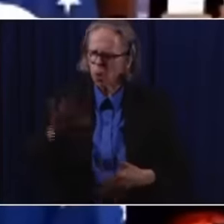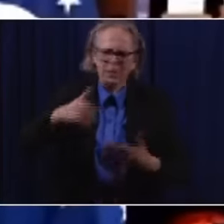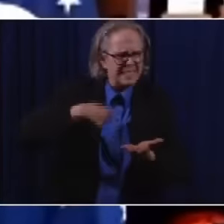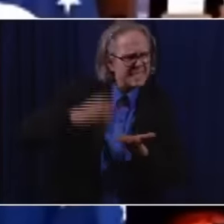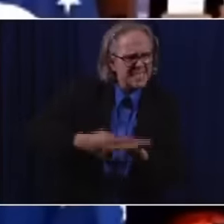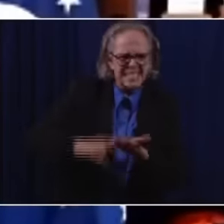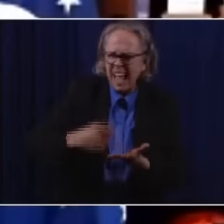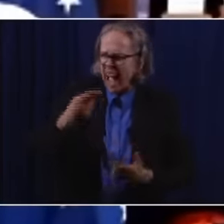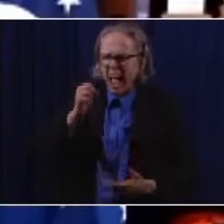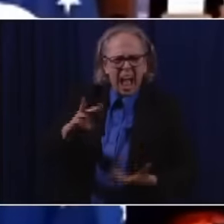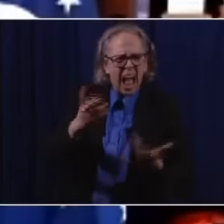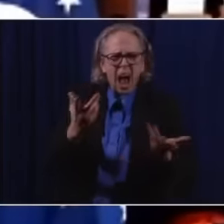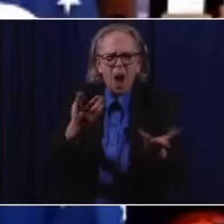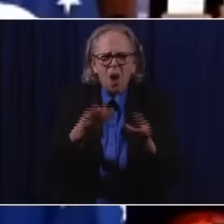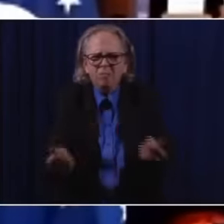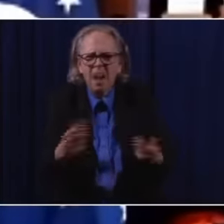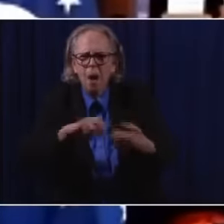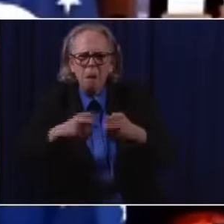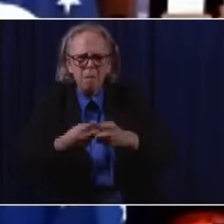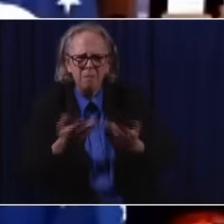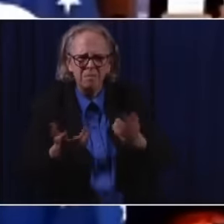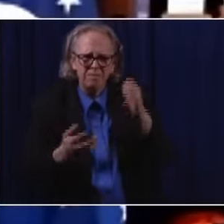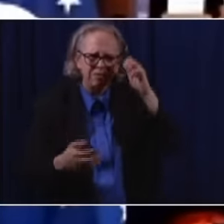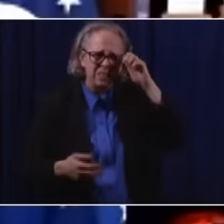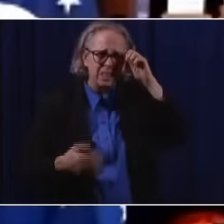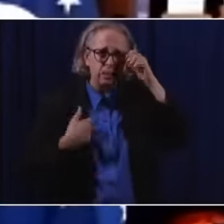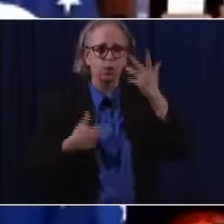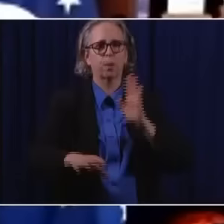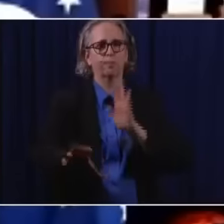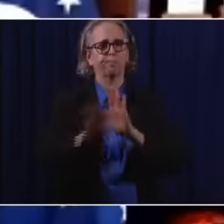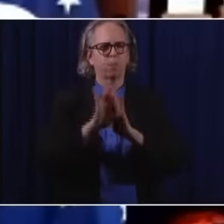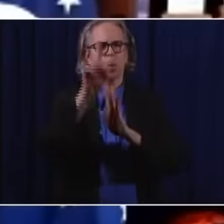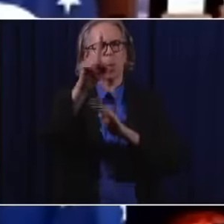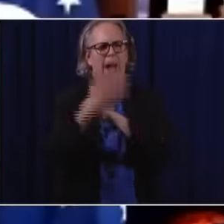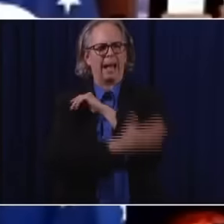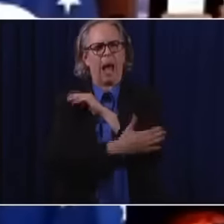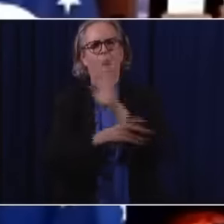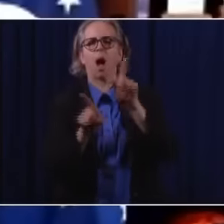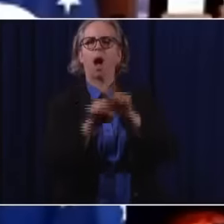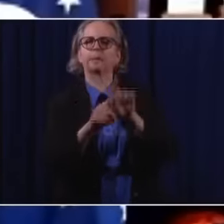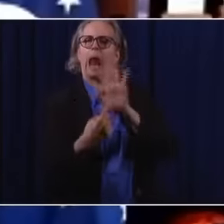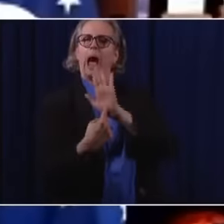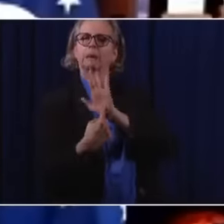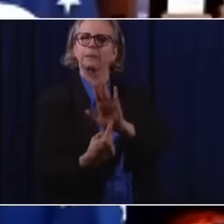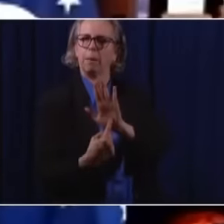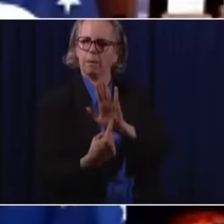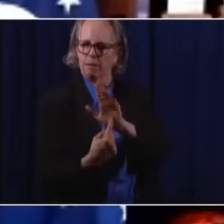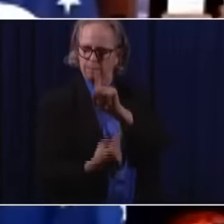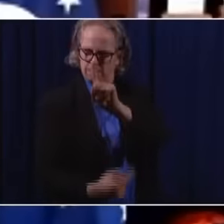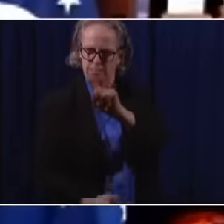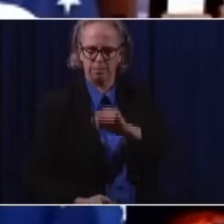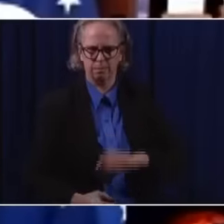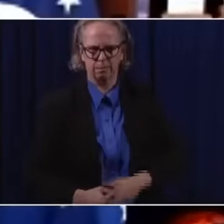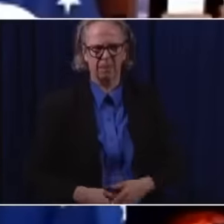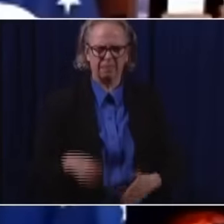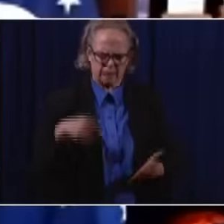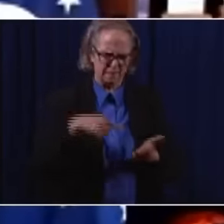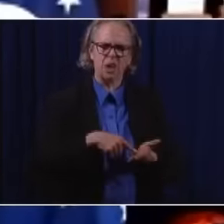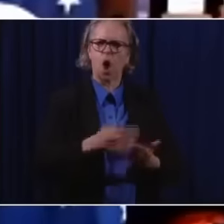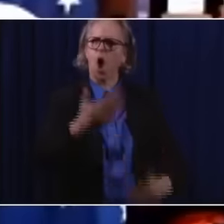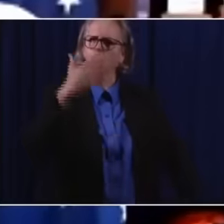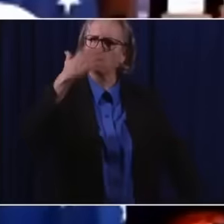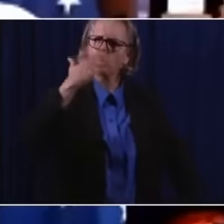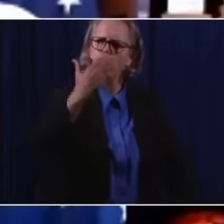like to highlight one county that I really believe has taken this charge seriously, and just give it a little explanation about what they're